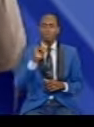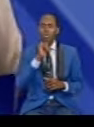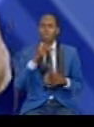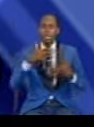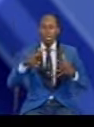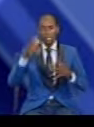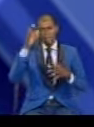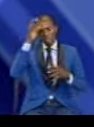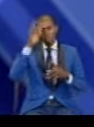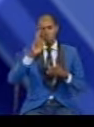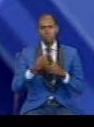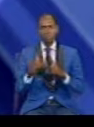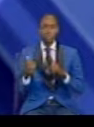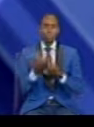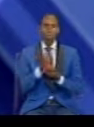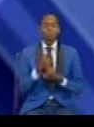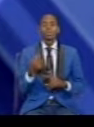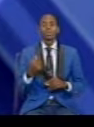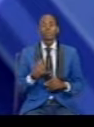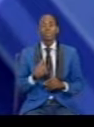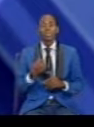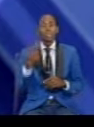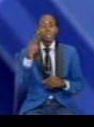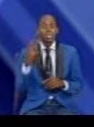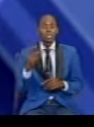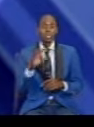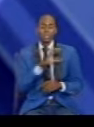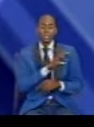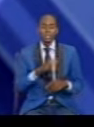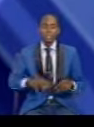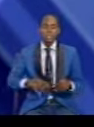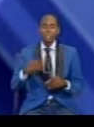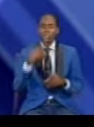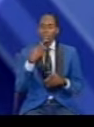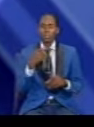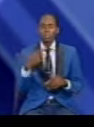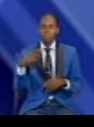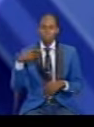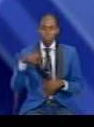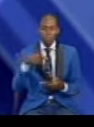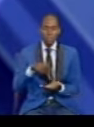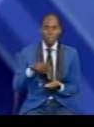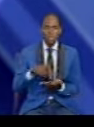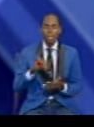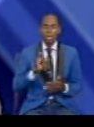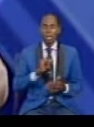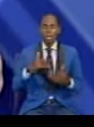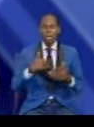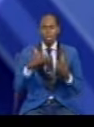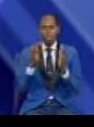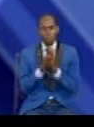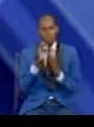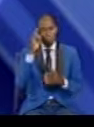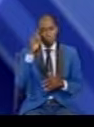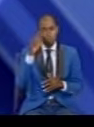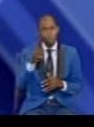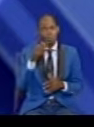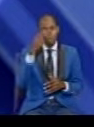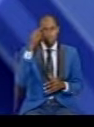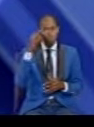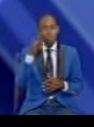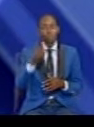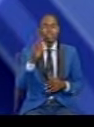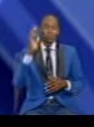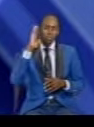He said, you are praying for him because the devil desired to have him. May I say to every one of us also, the enemy, the